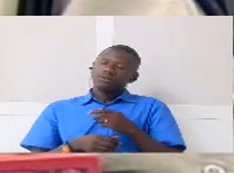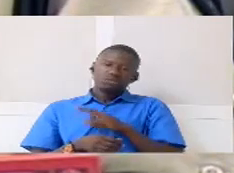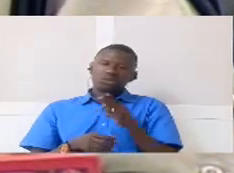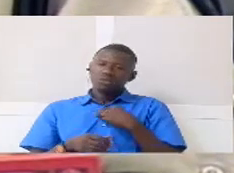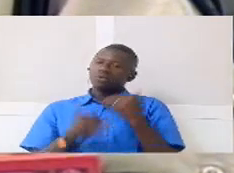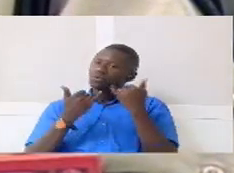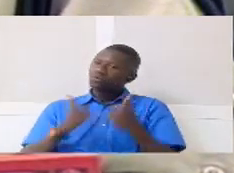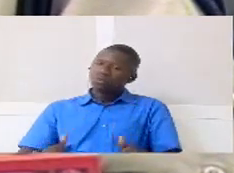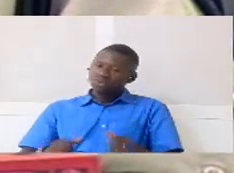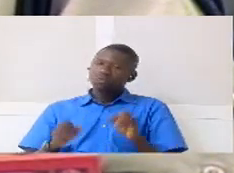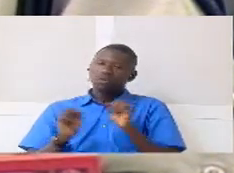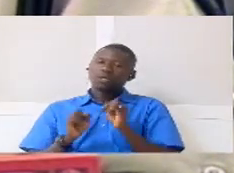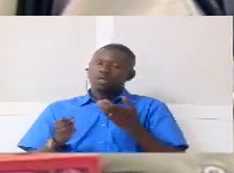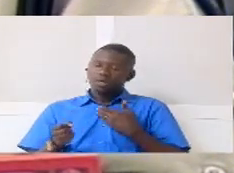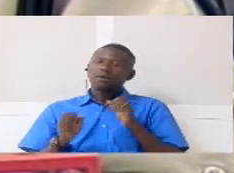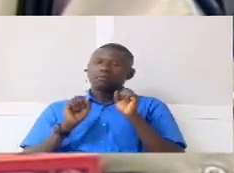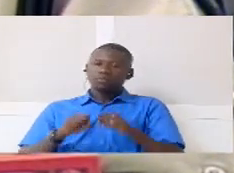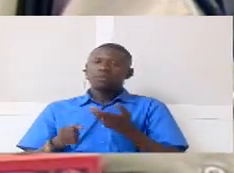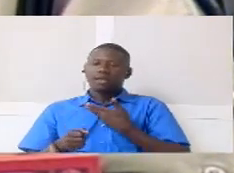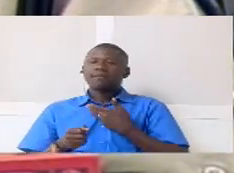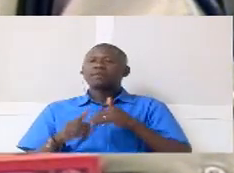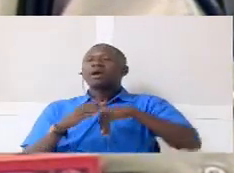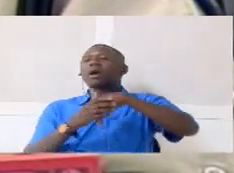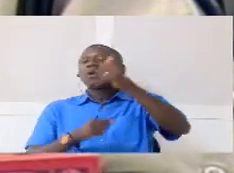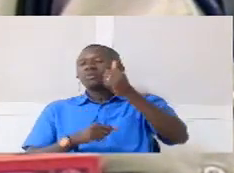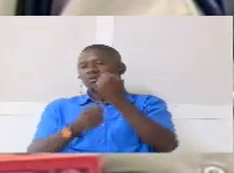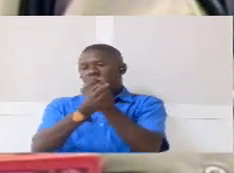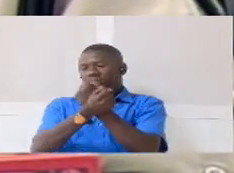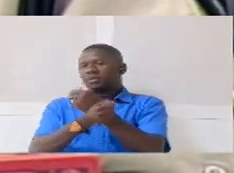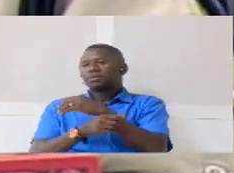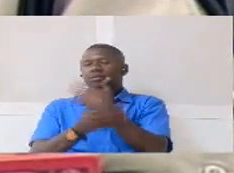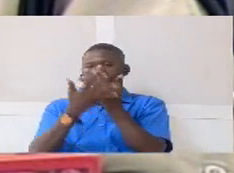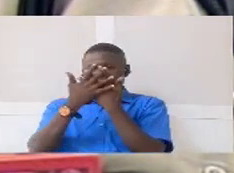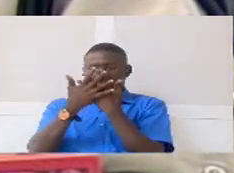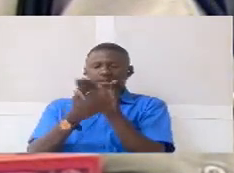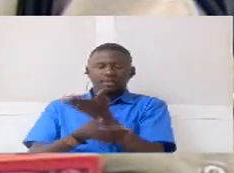banda. So that they do not lose what they would have gained if they were outside of the prison system. Adu dinigol